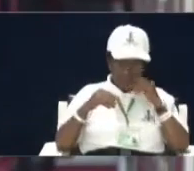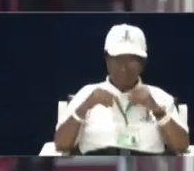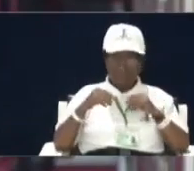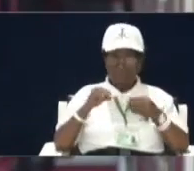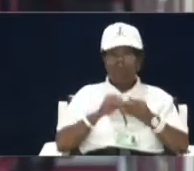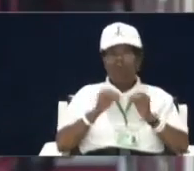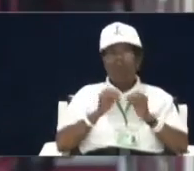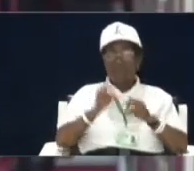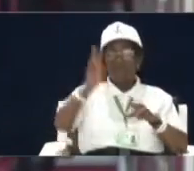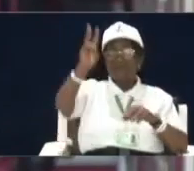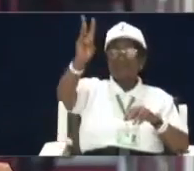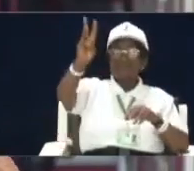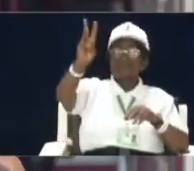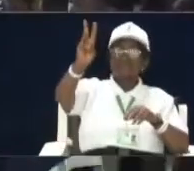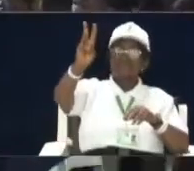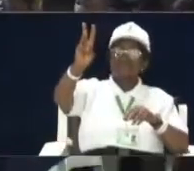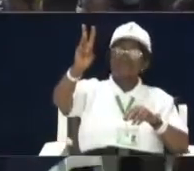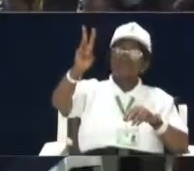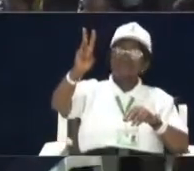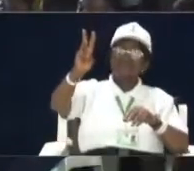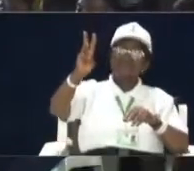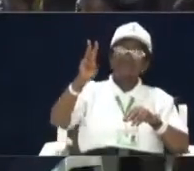Number 6,